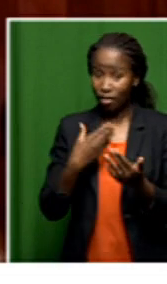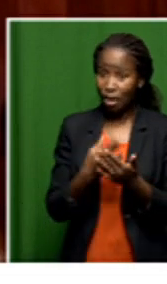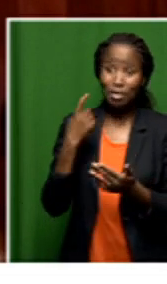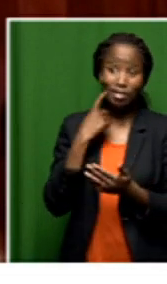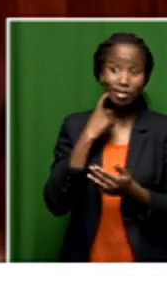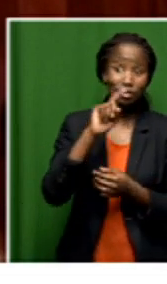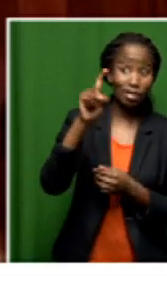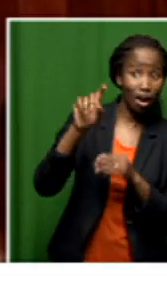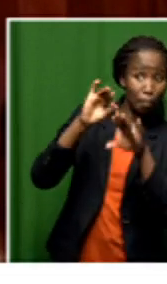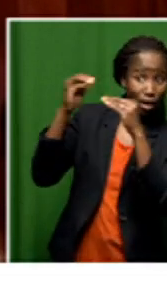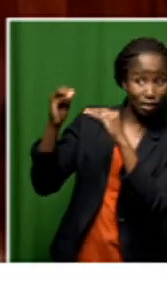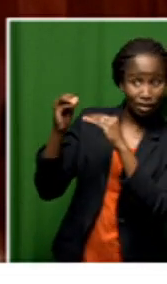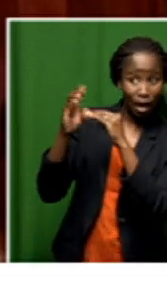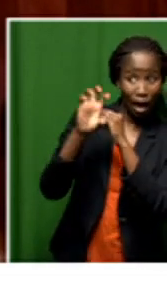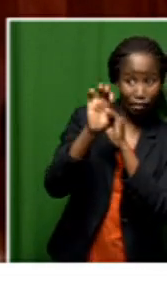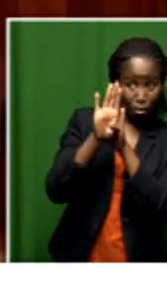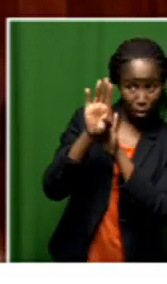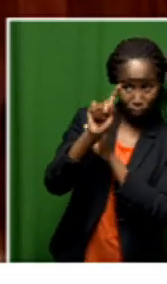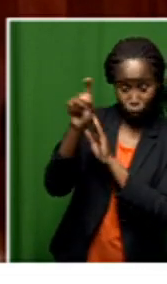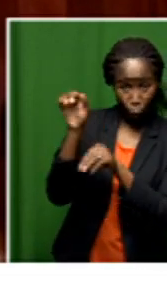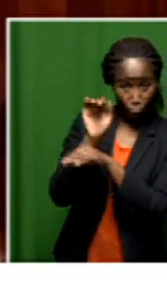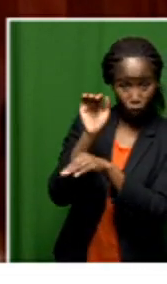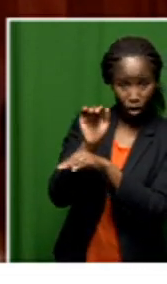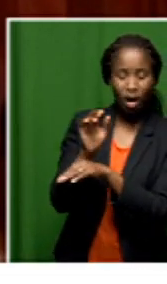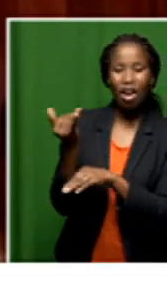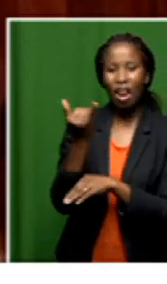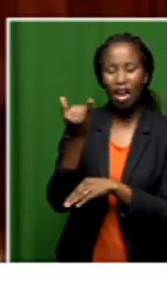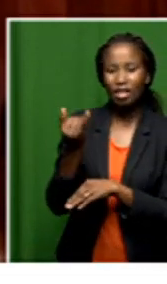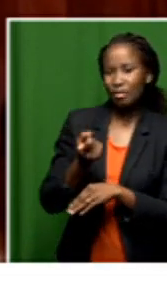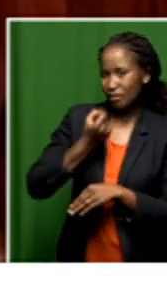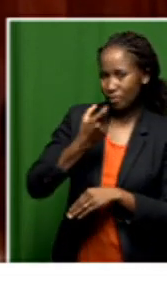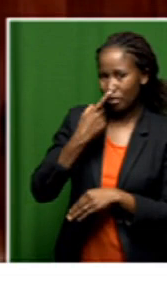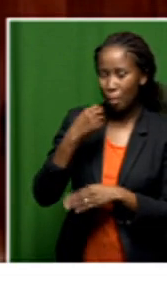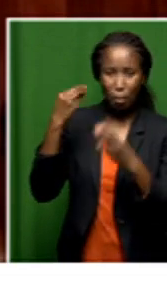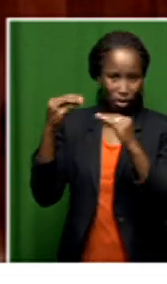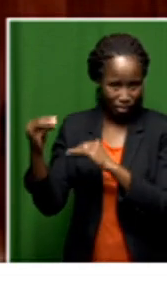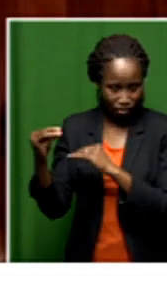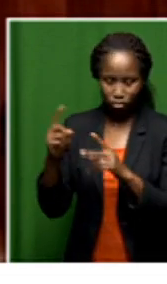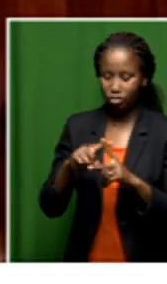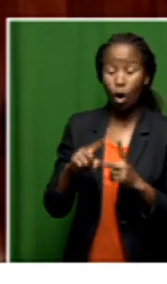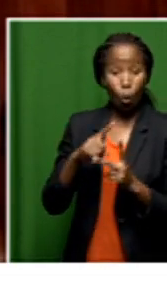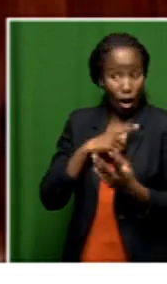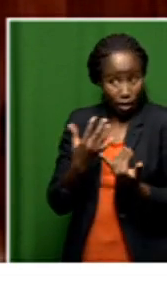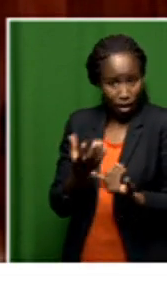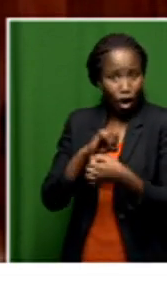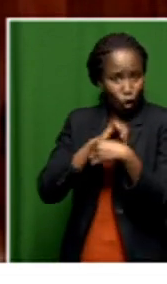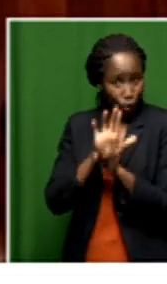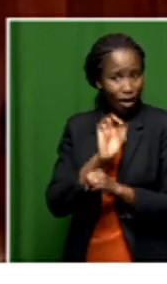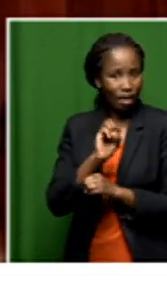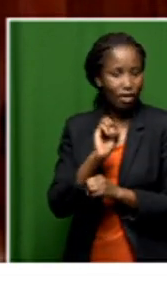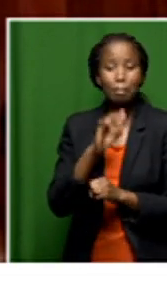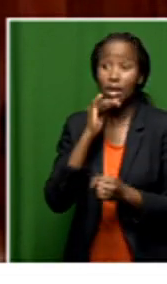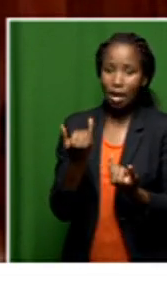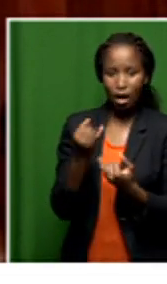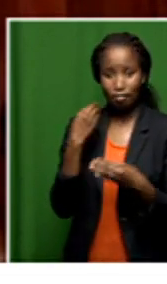we just don't have in our country. Particularly things like the pharmaceutical businesses. Especially now with COVID. Trying to invest in